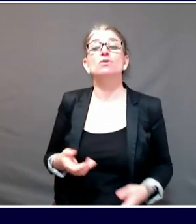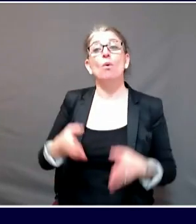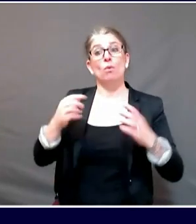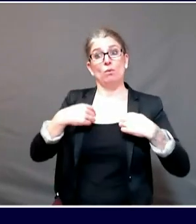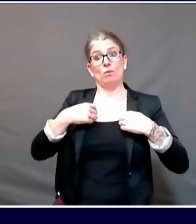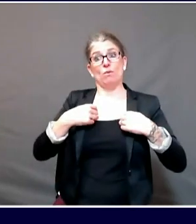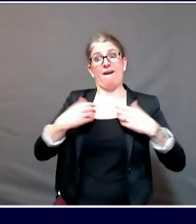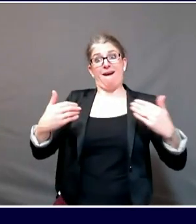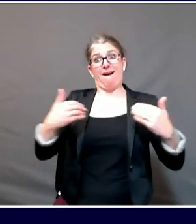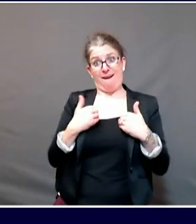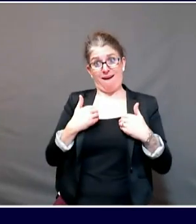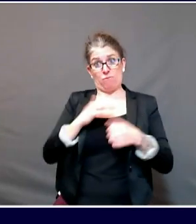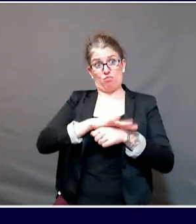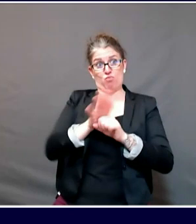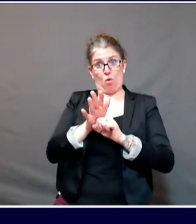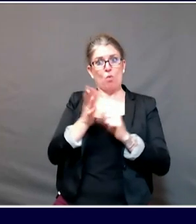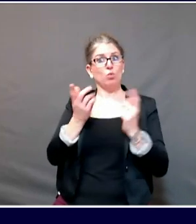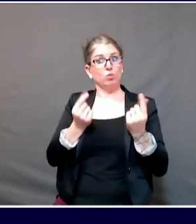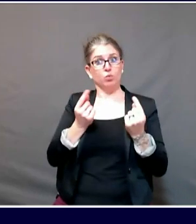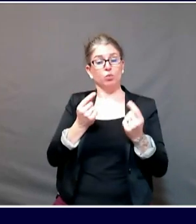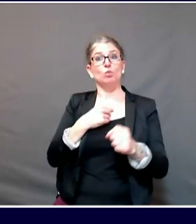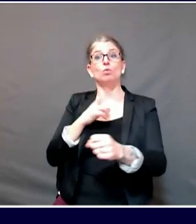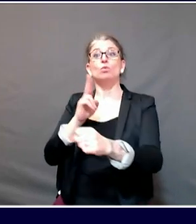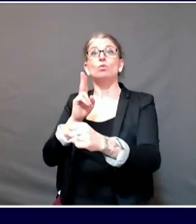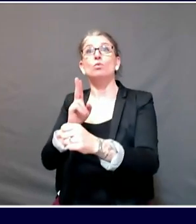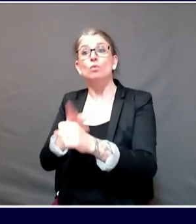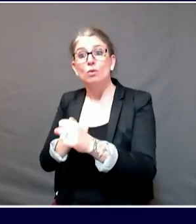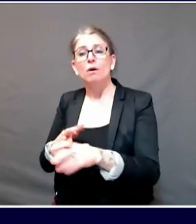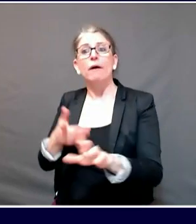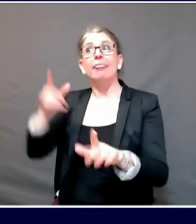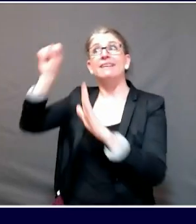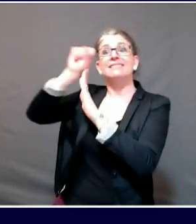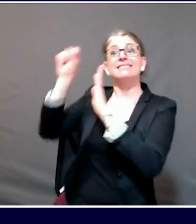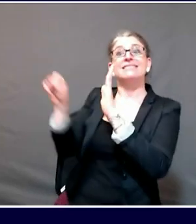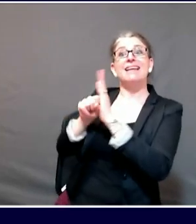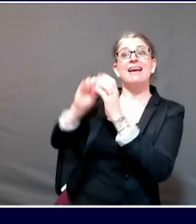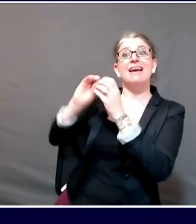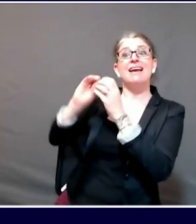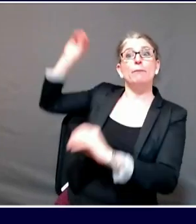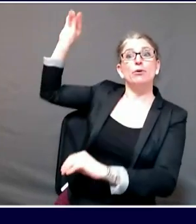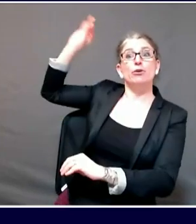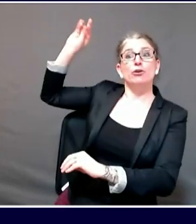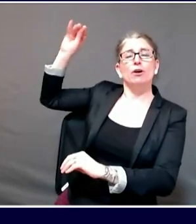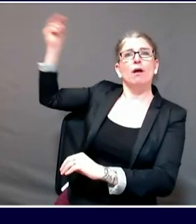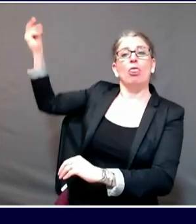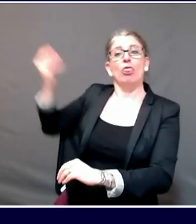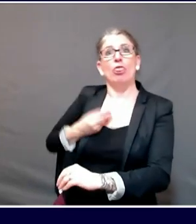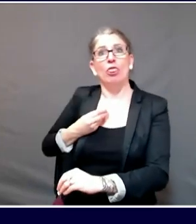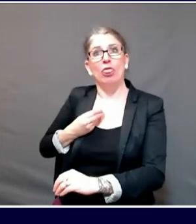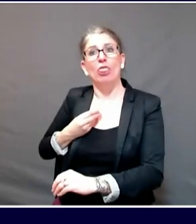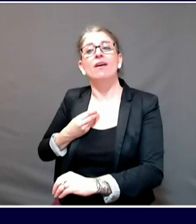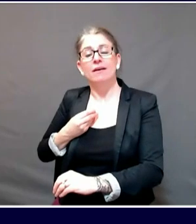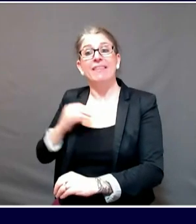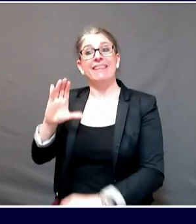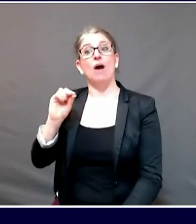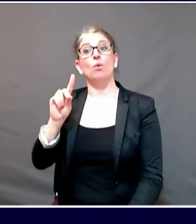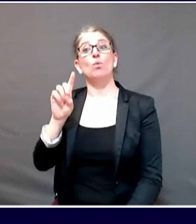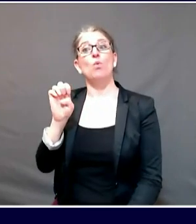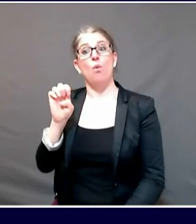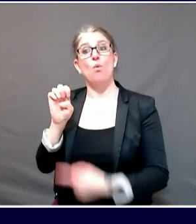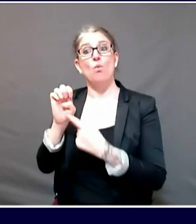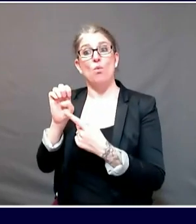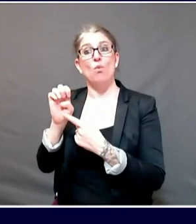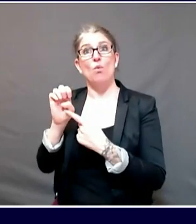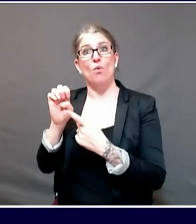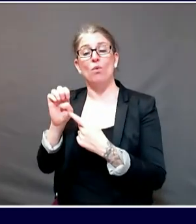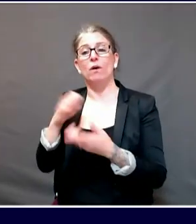department, which enables them to turn that system on. And in many states that have rolled these out, I referenced North Dakota last